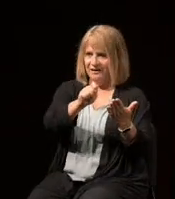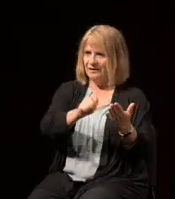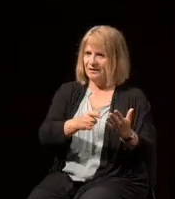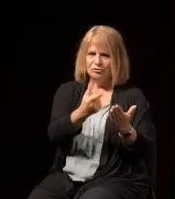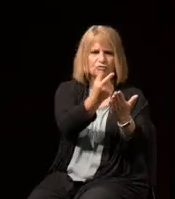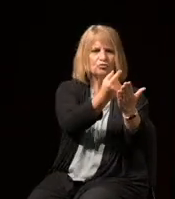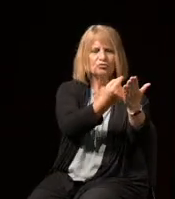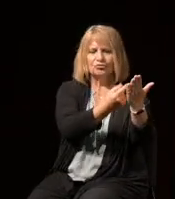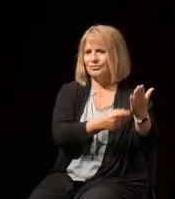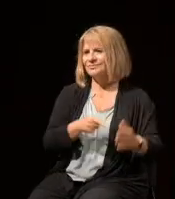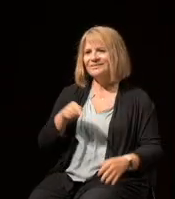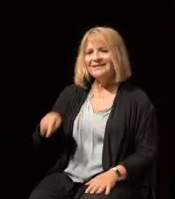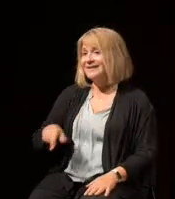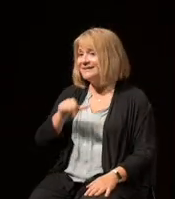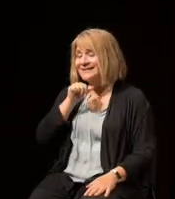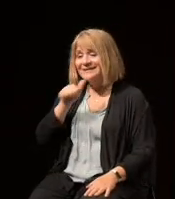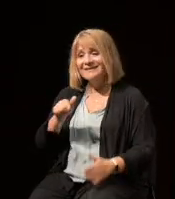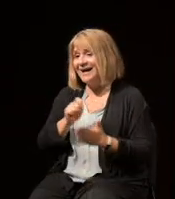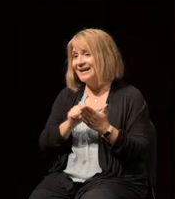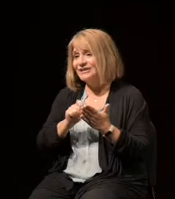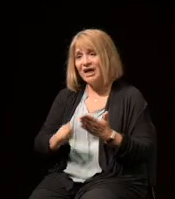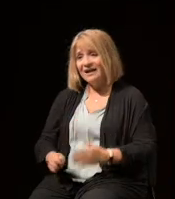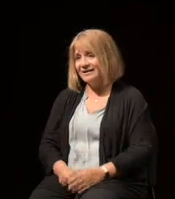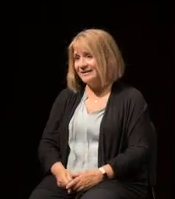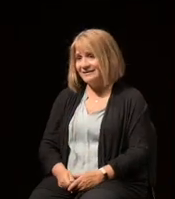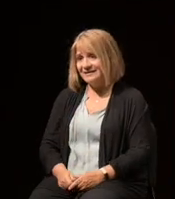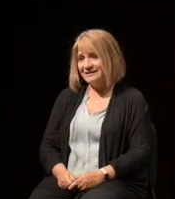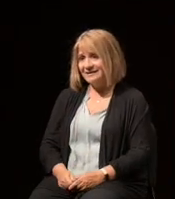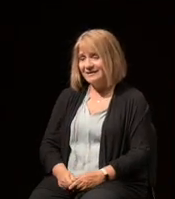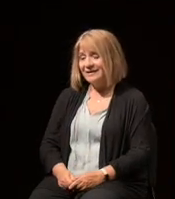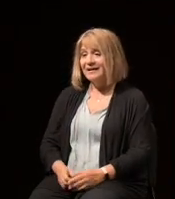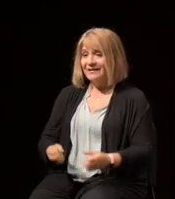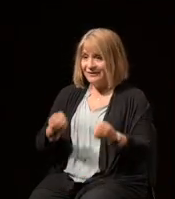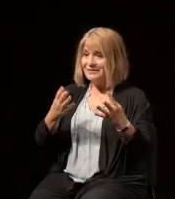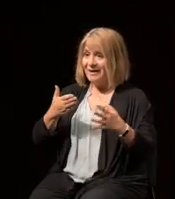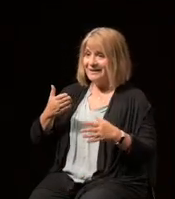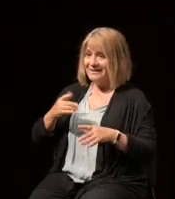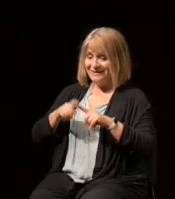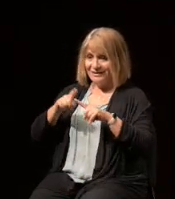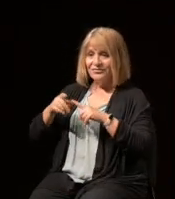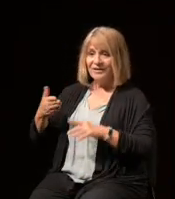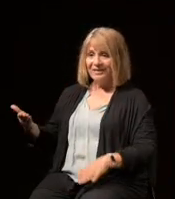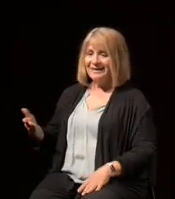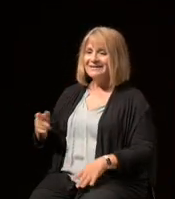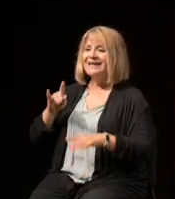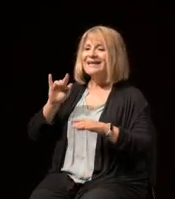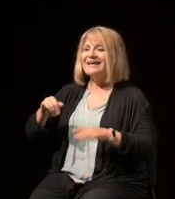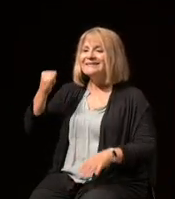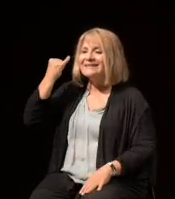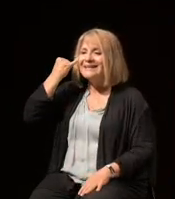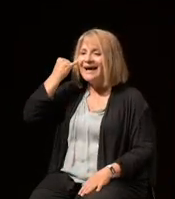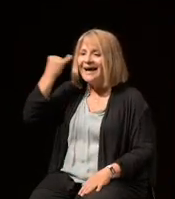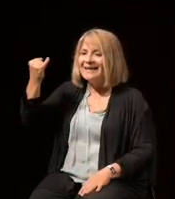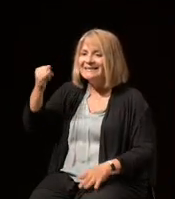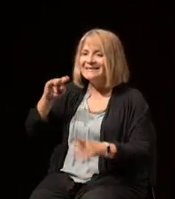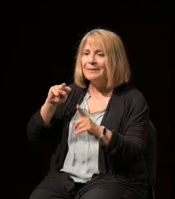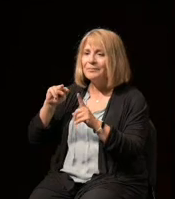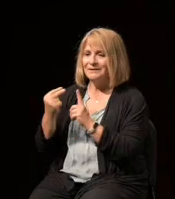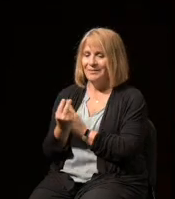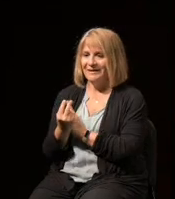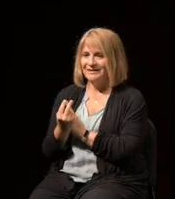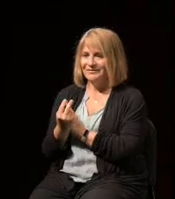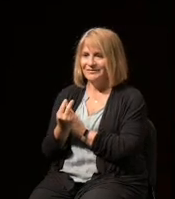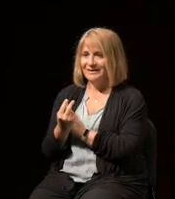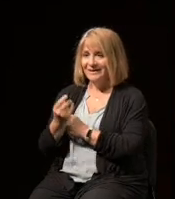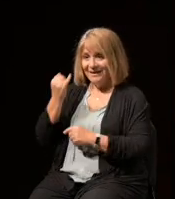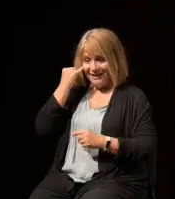It's not a checklist, though there are lots of different things that would be manifested. It is an ideological perspective. And if you have an